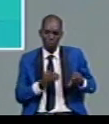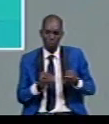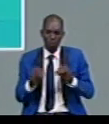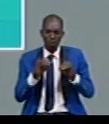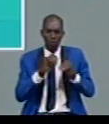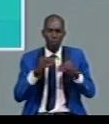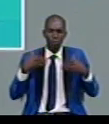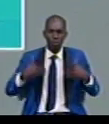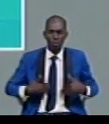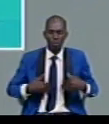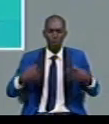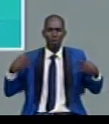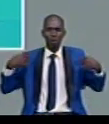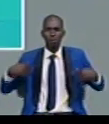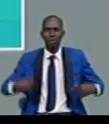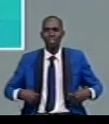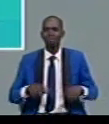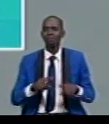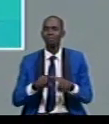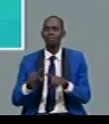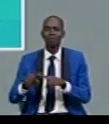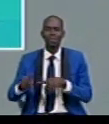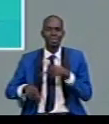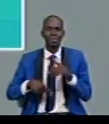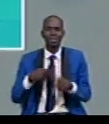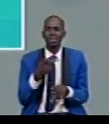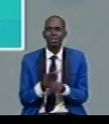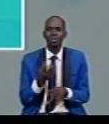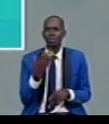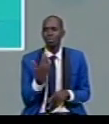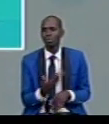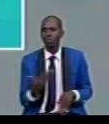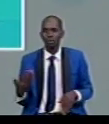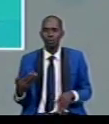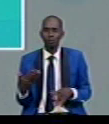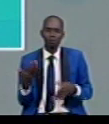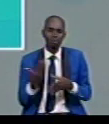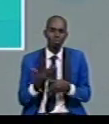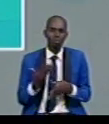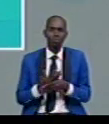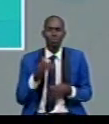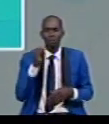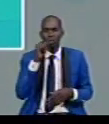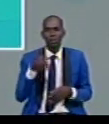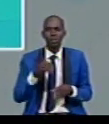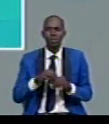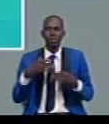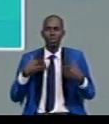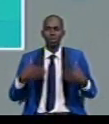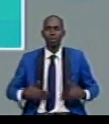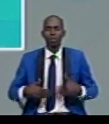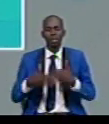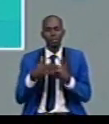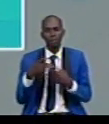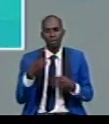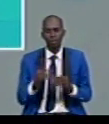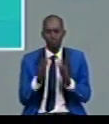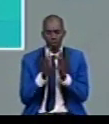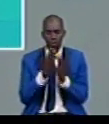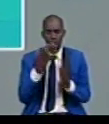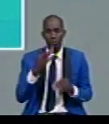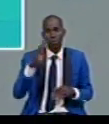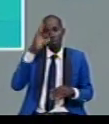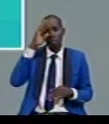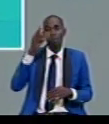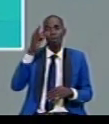and all sorts of things that are disturbing her in her body. After the prayer of the man of God, all